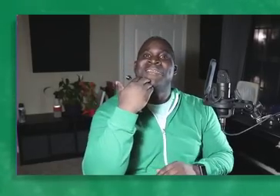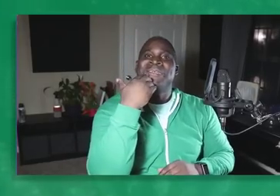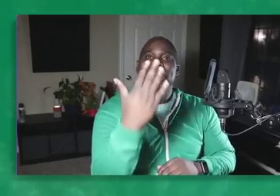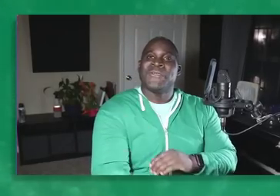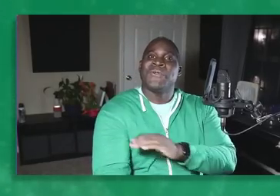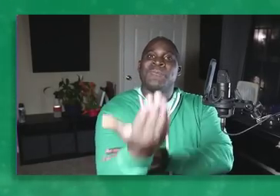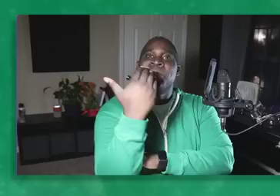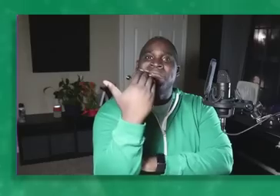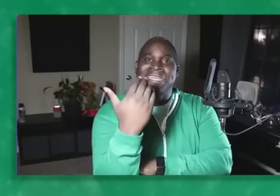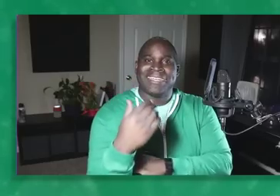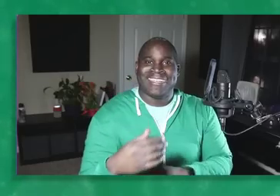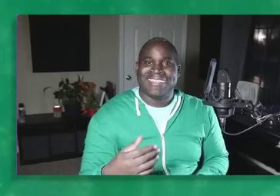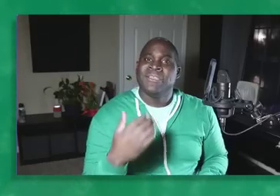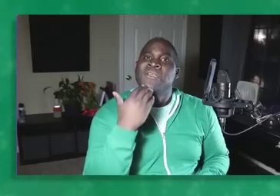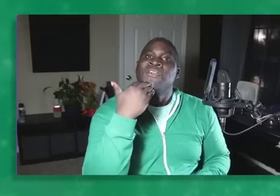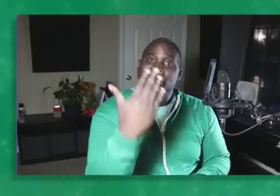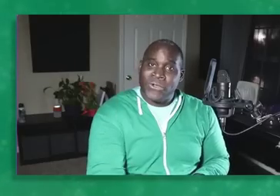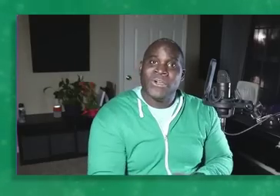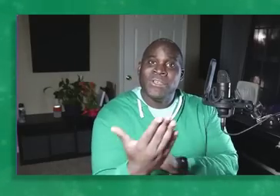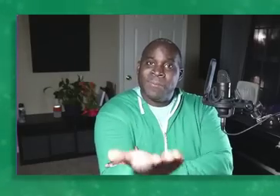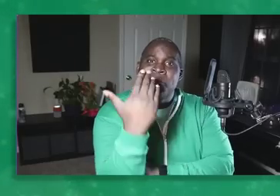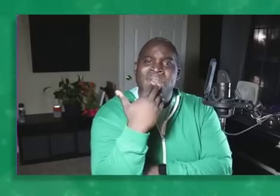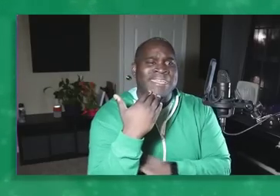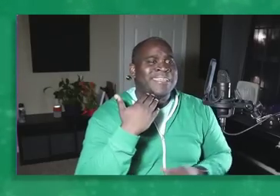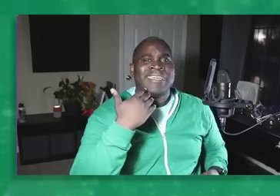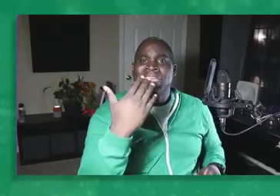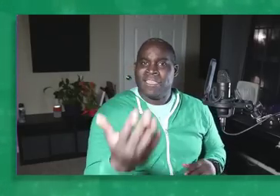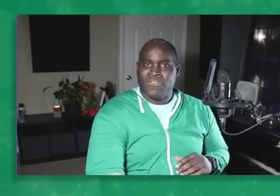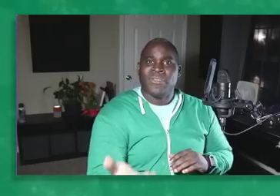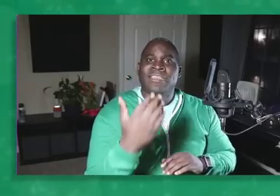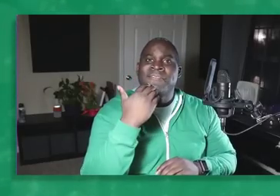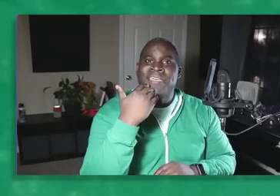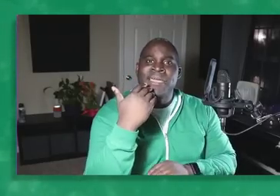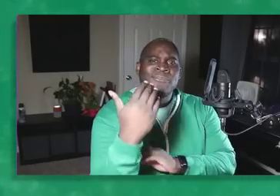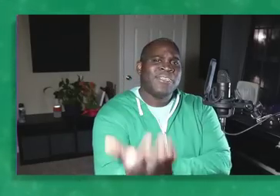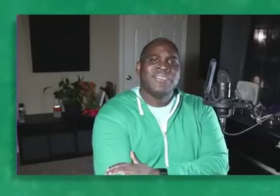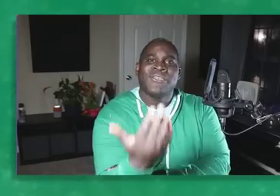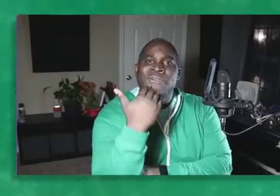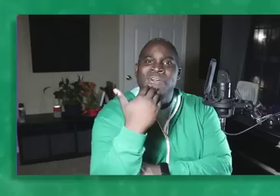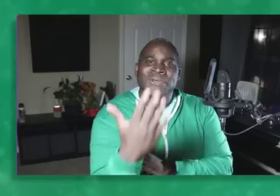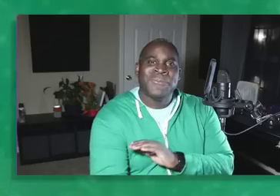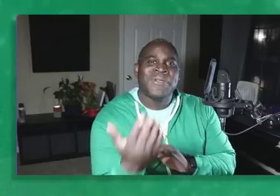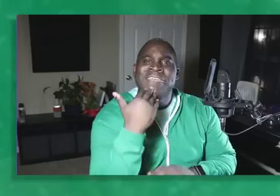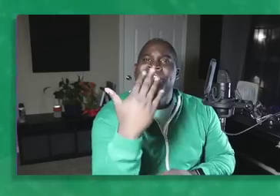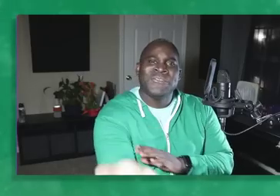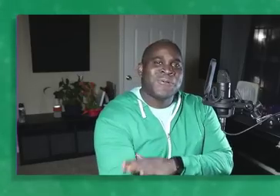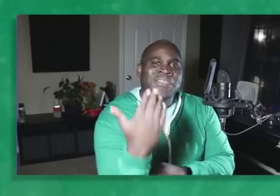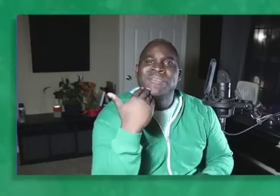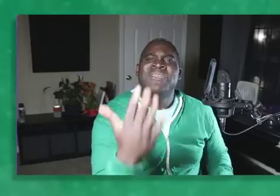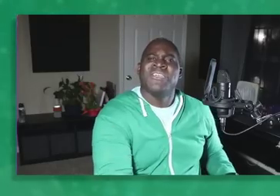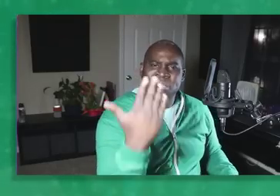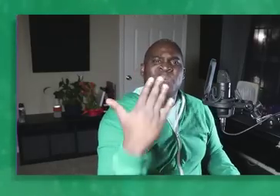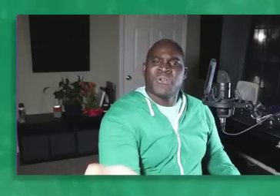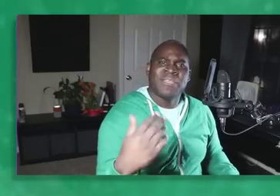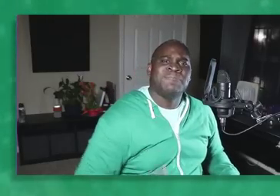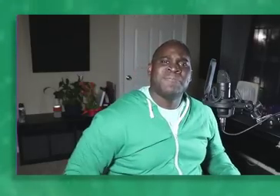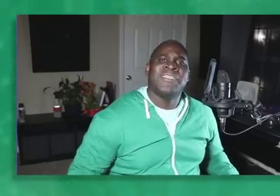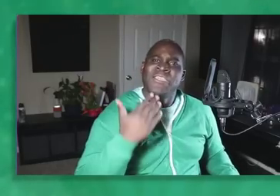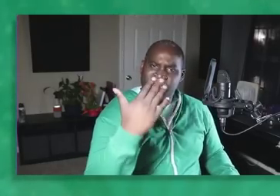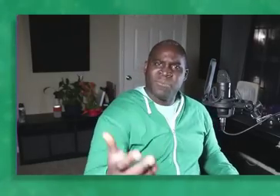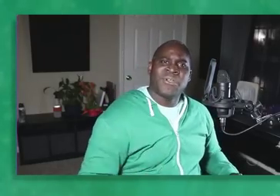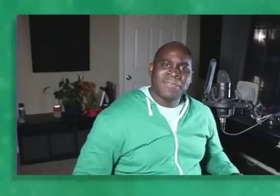see that. Good morning. Good morning. Do it enough times. Good morning. Good morning. Good. Good